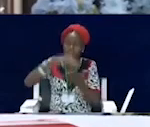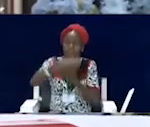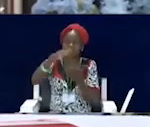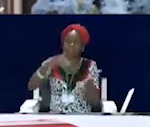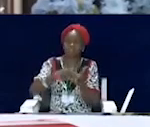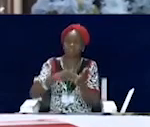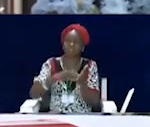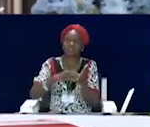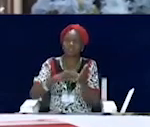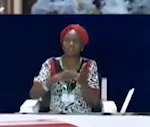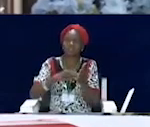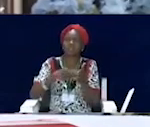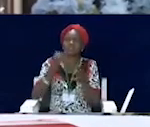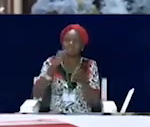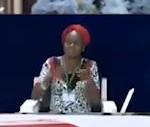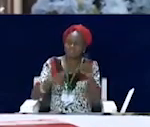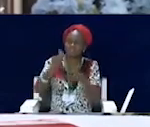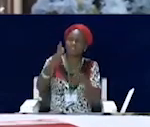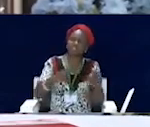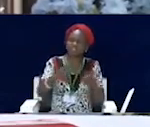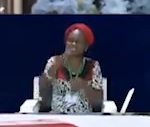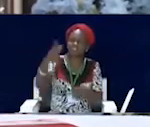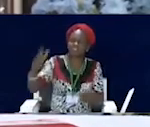He's saying, Jesus is Jesus.